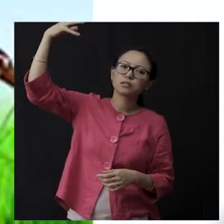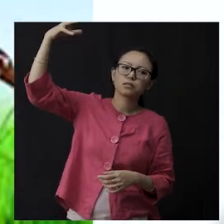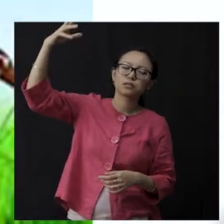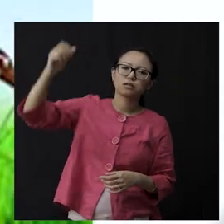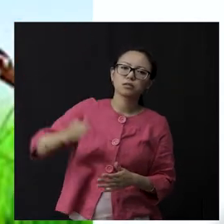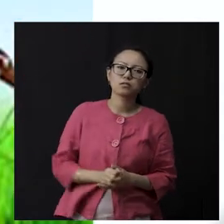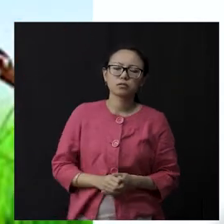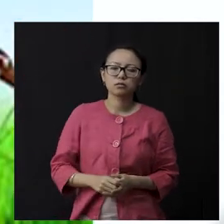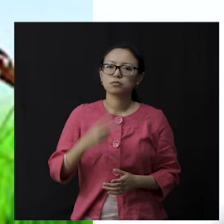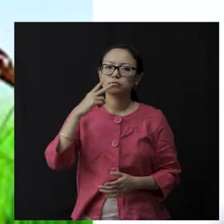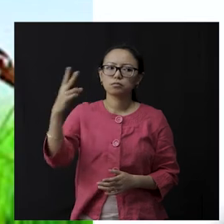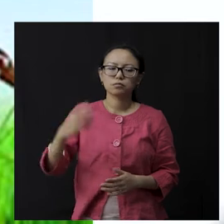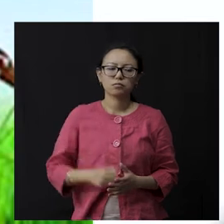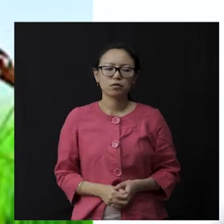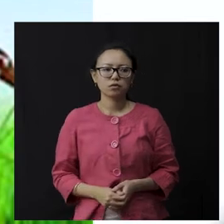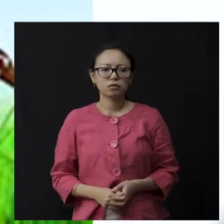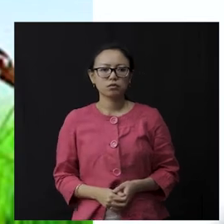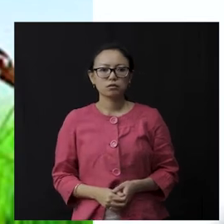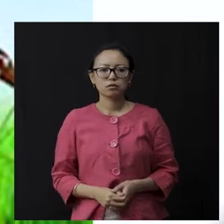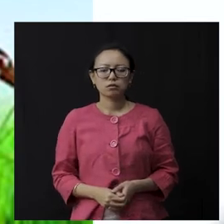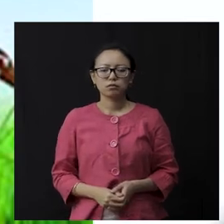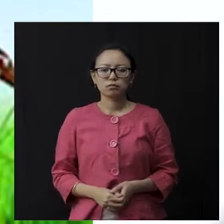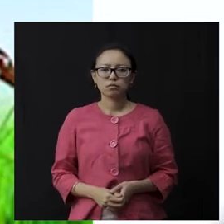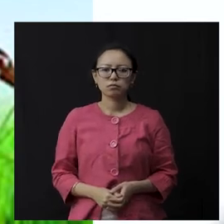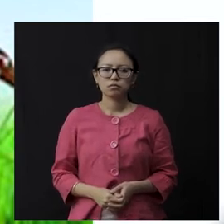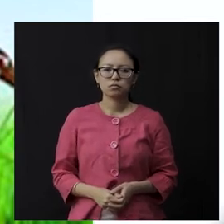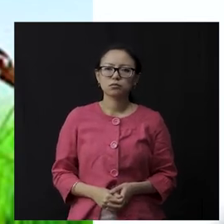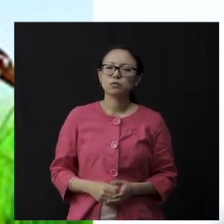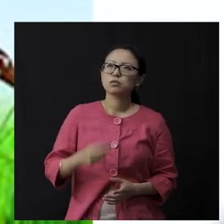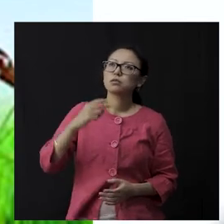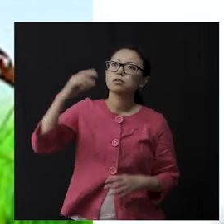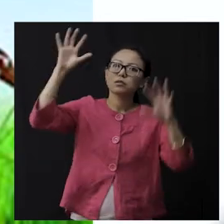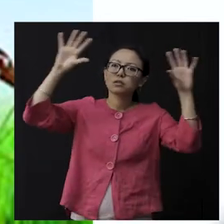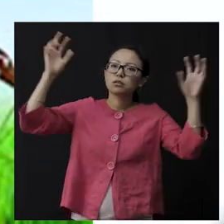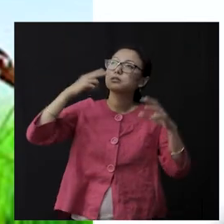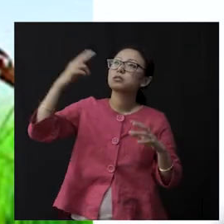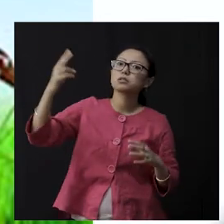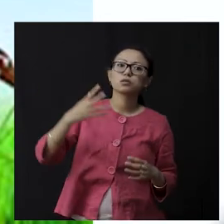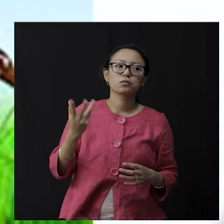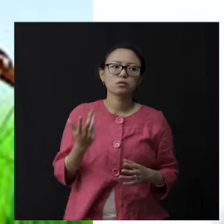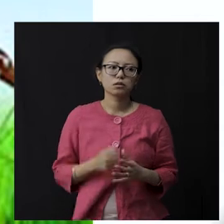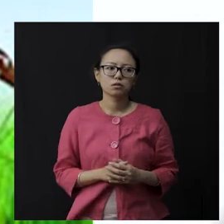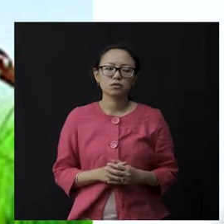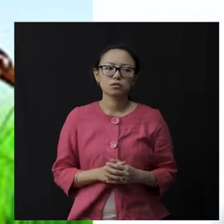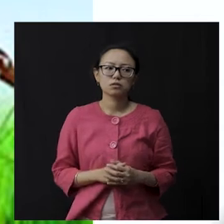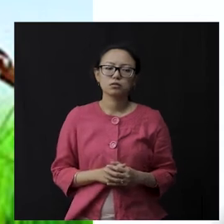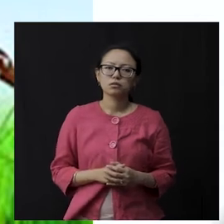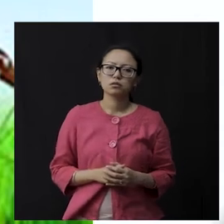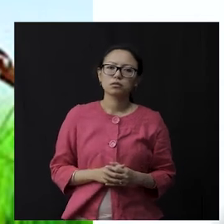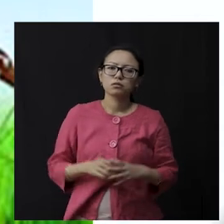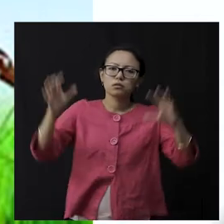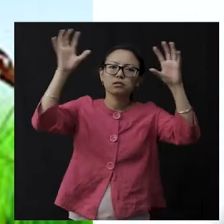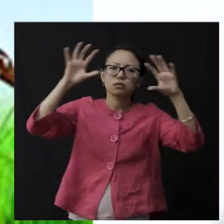let us read out, okay? Let us read out what we see in the sky. See, the sky is above